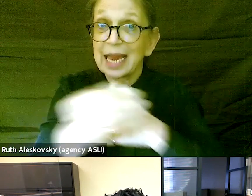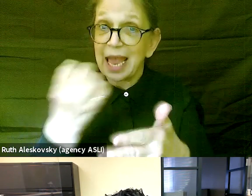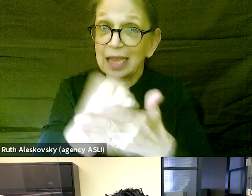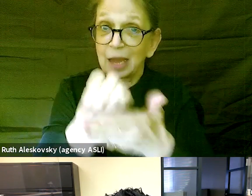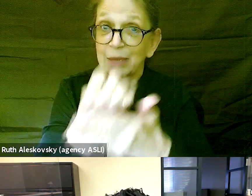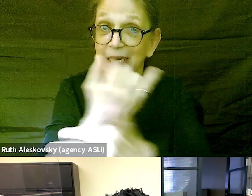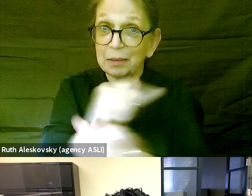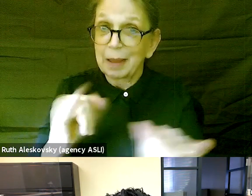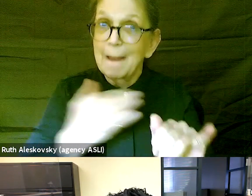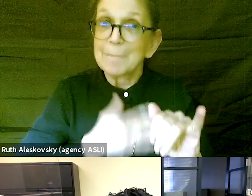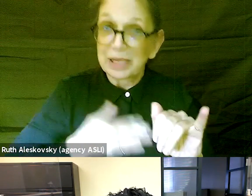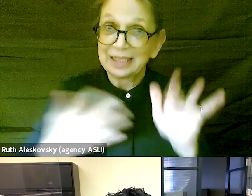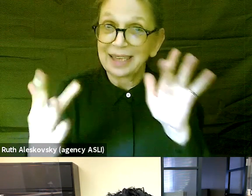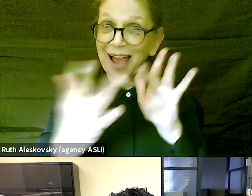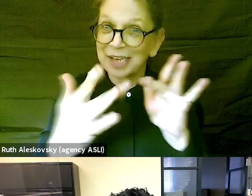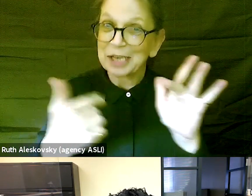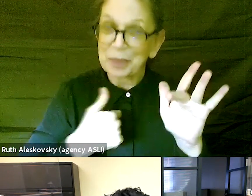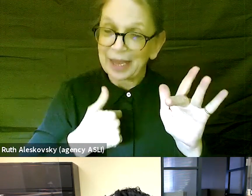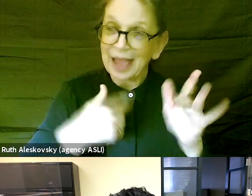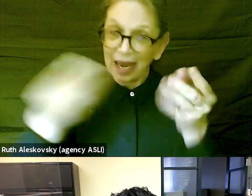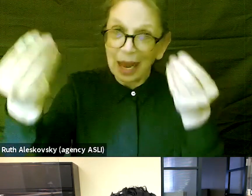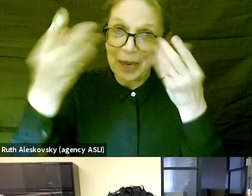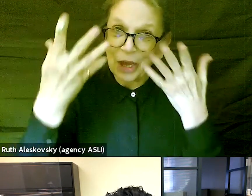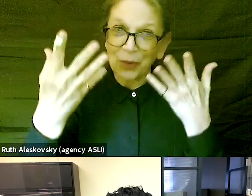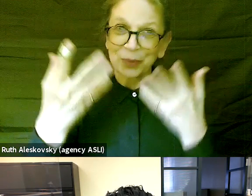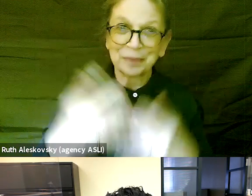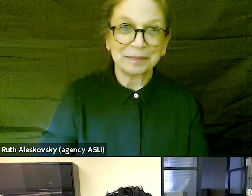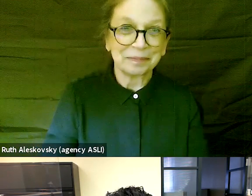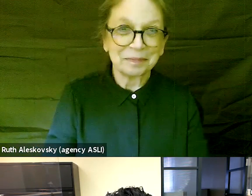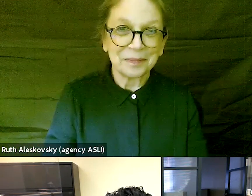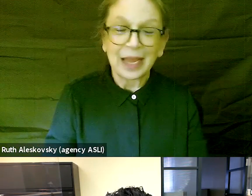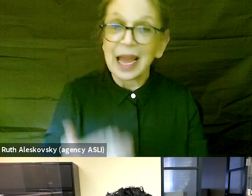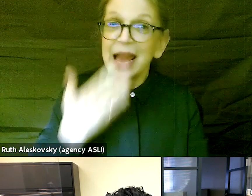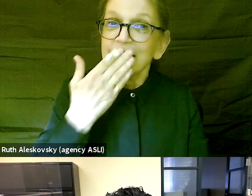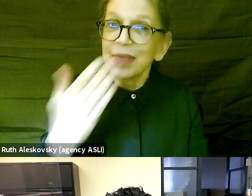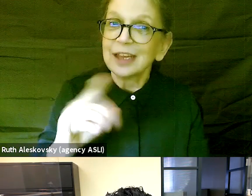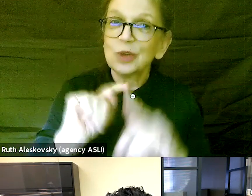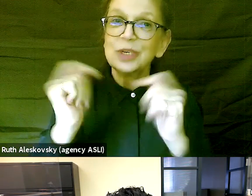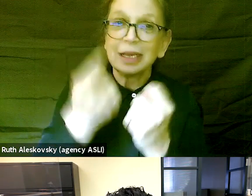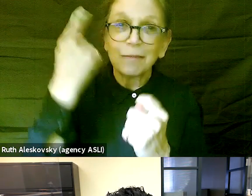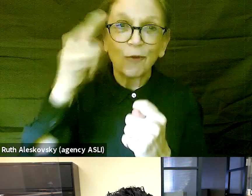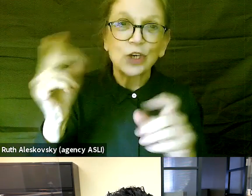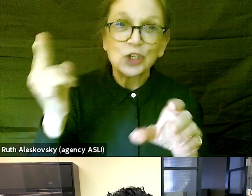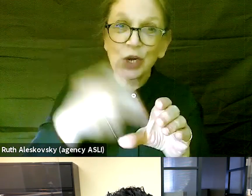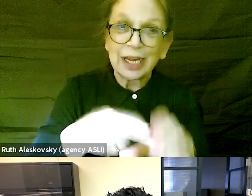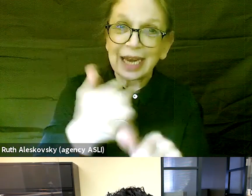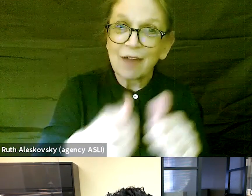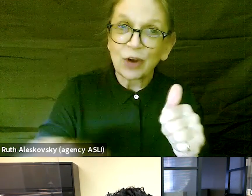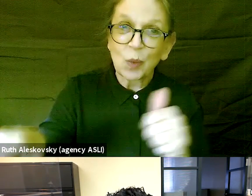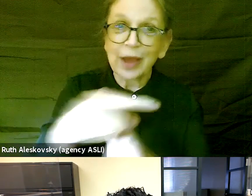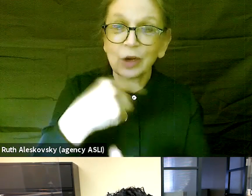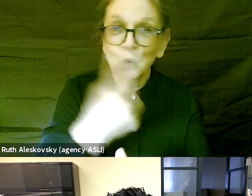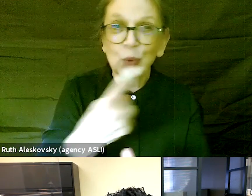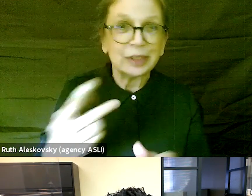independence, please reach out to me and let me know. All right, so thank you, team, for joining us, and thank you for everybody that was able to hop on